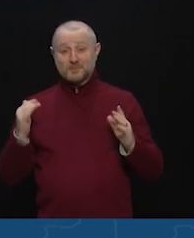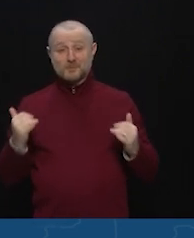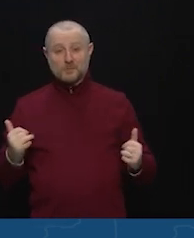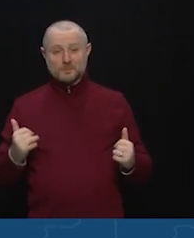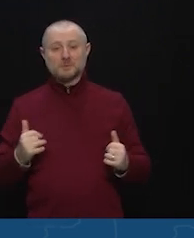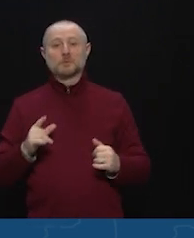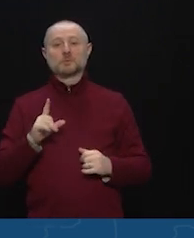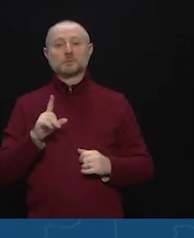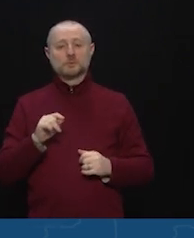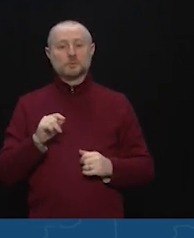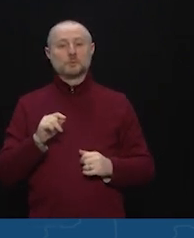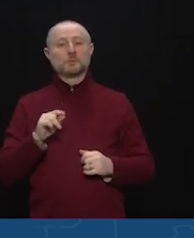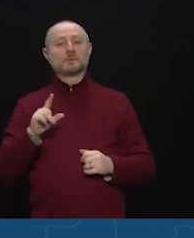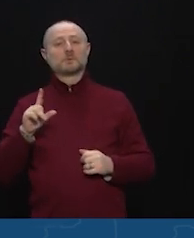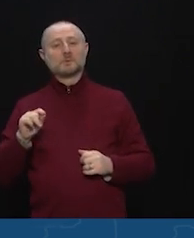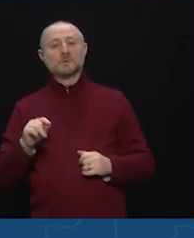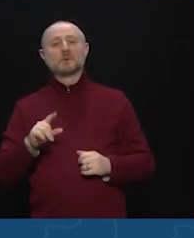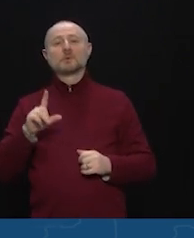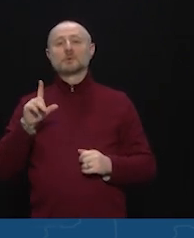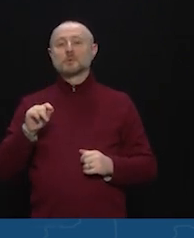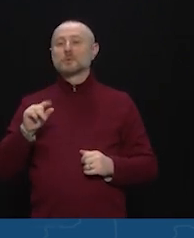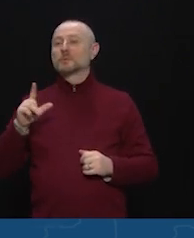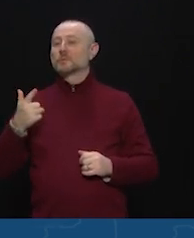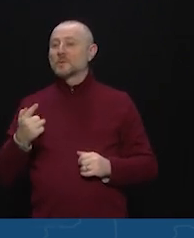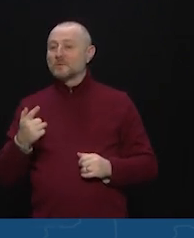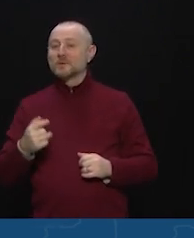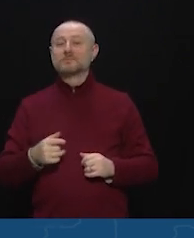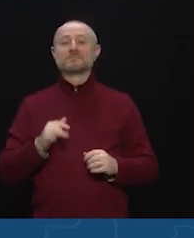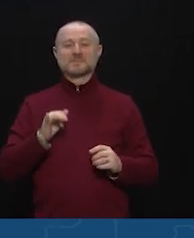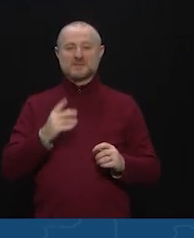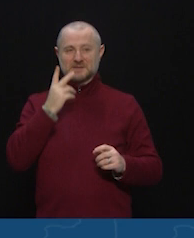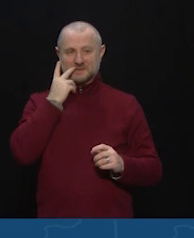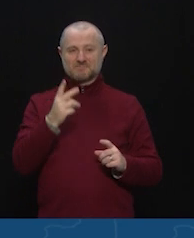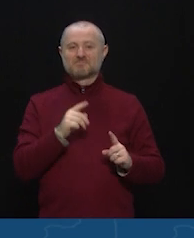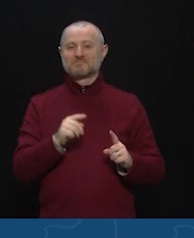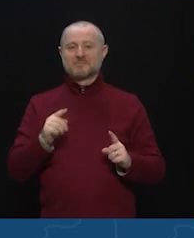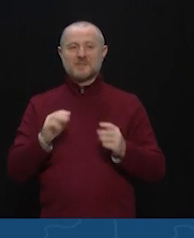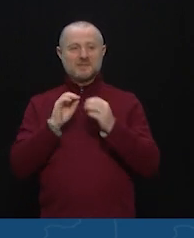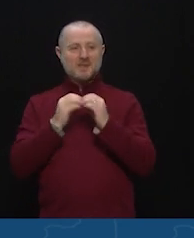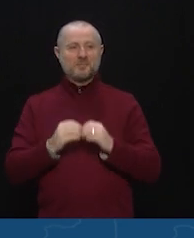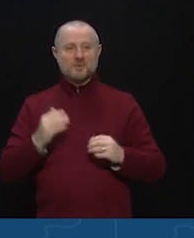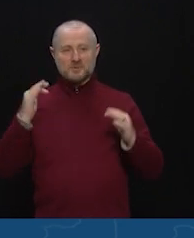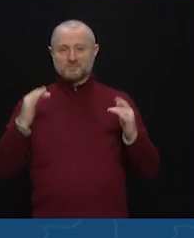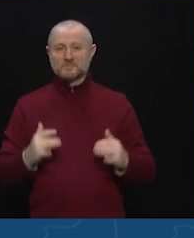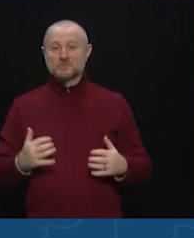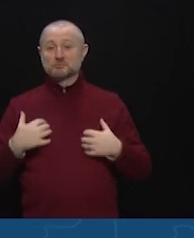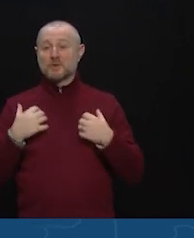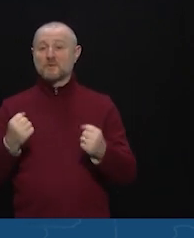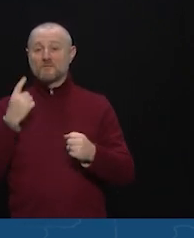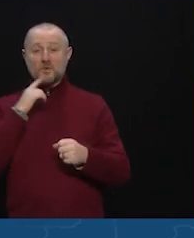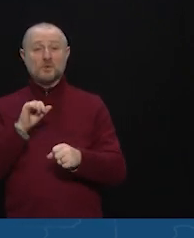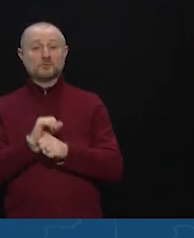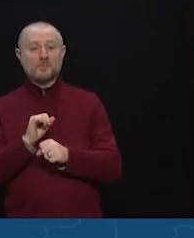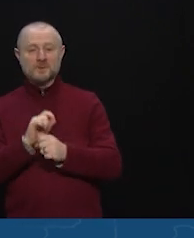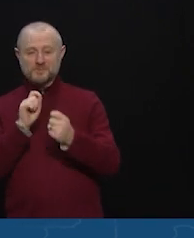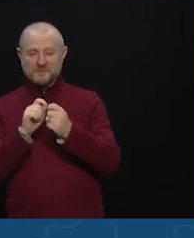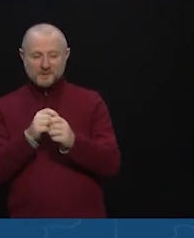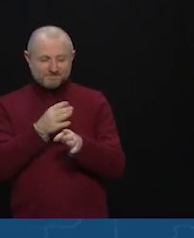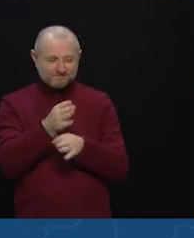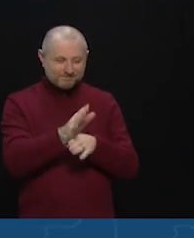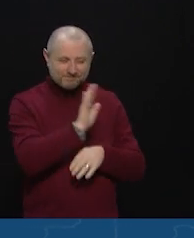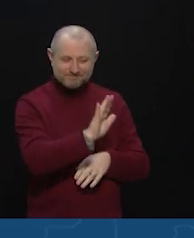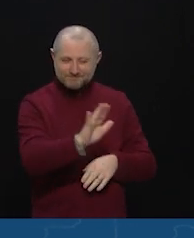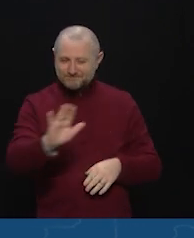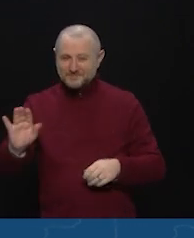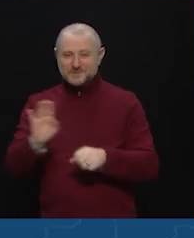and 22 are plotted on this table. You can see the recovery in jobs in 22, right, in